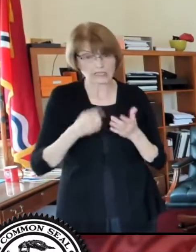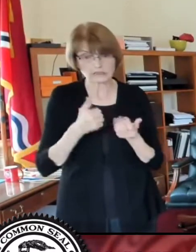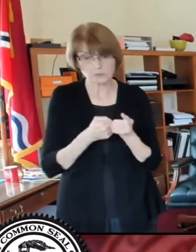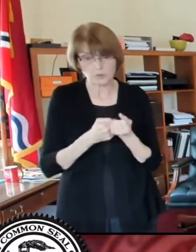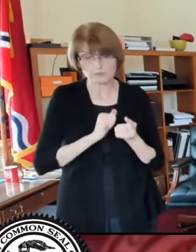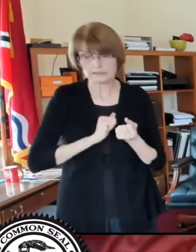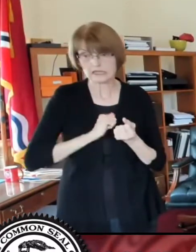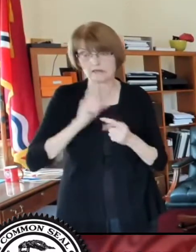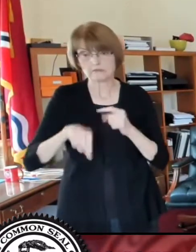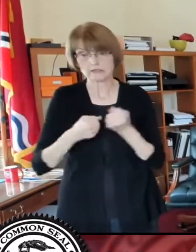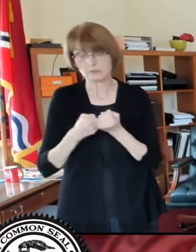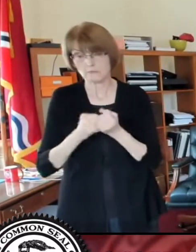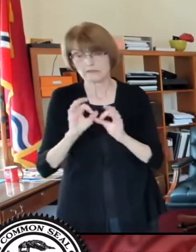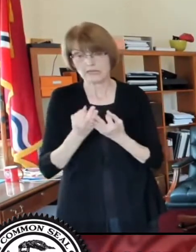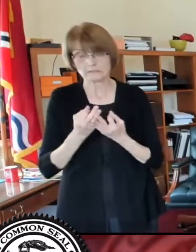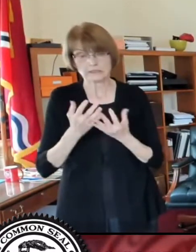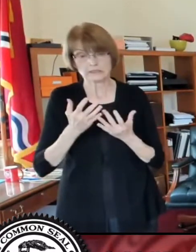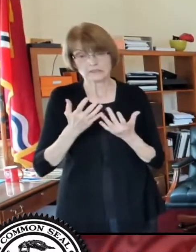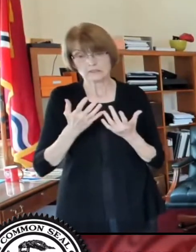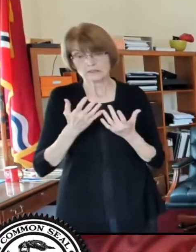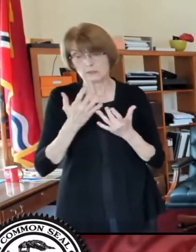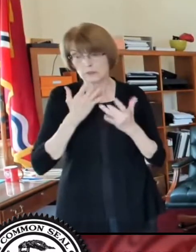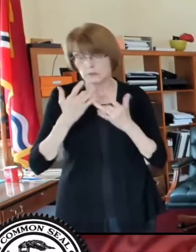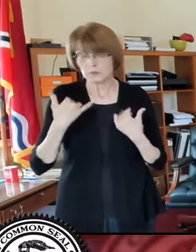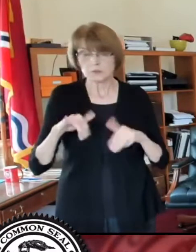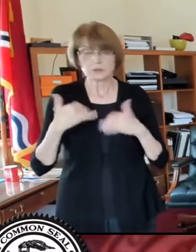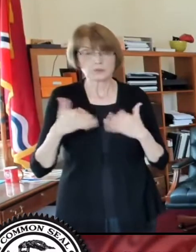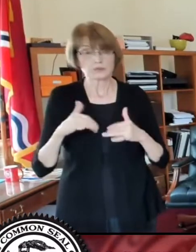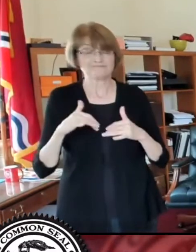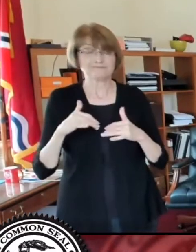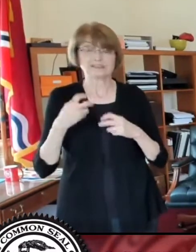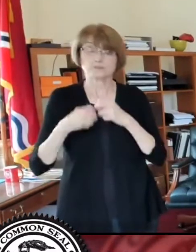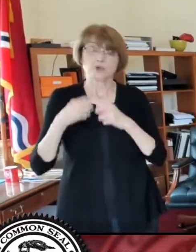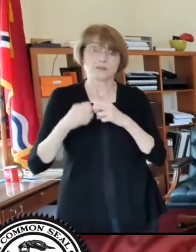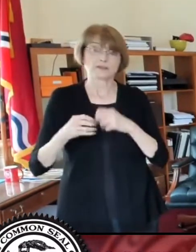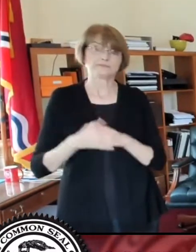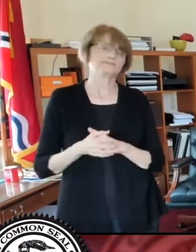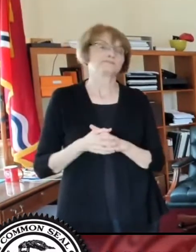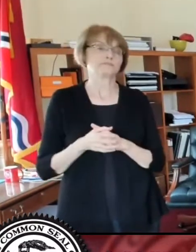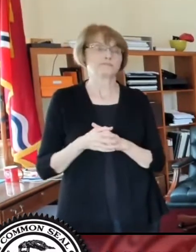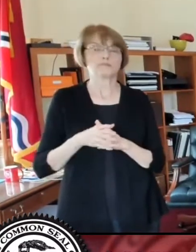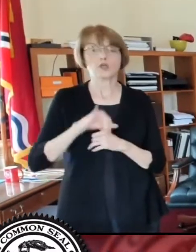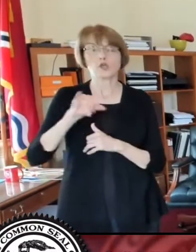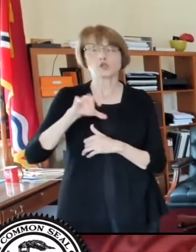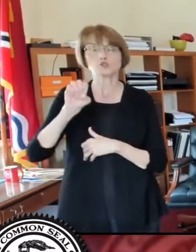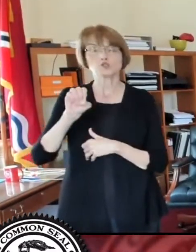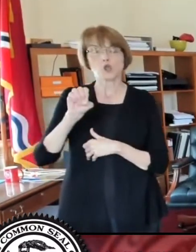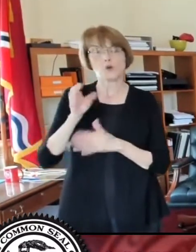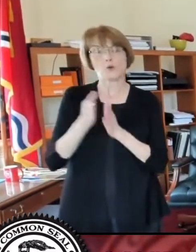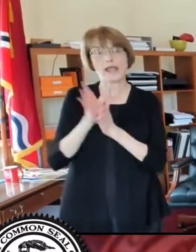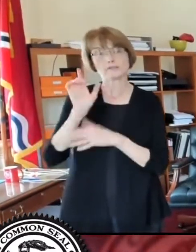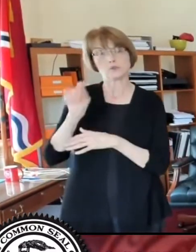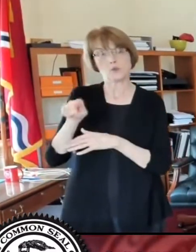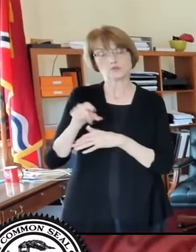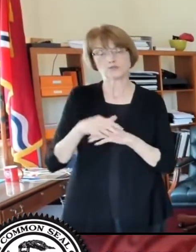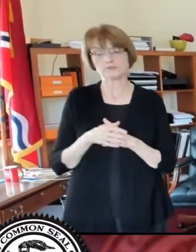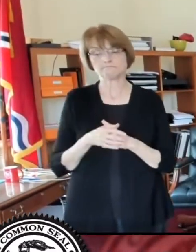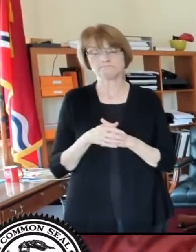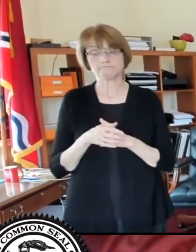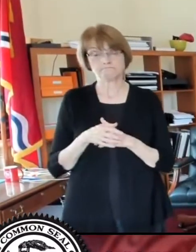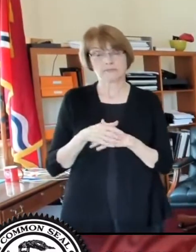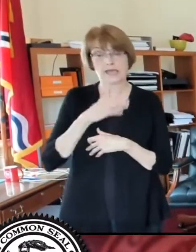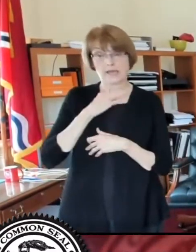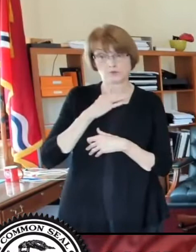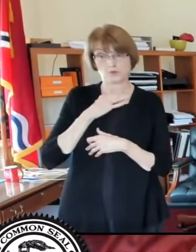family, then that's a real problem. So. Question from Joe asking about any plans on